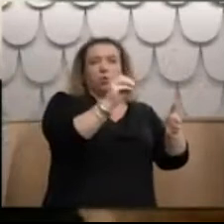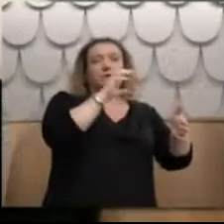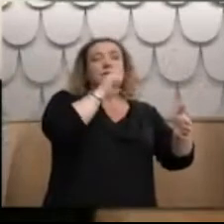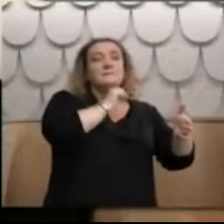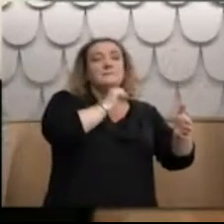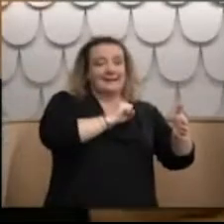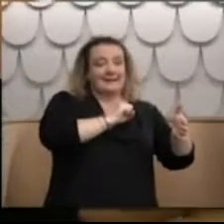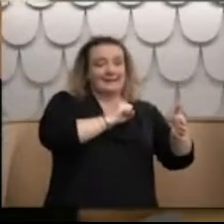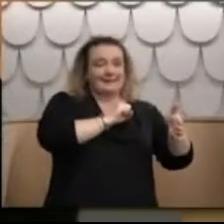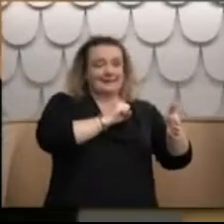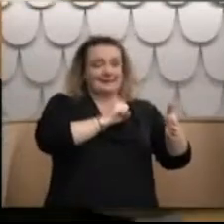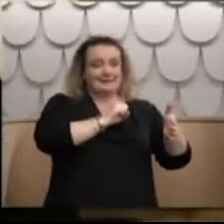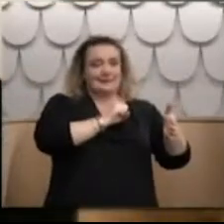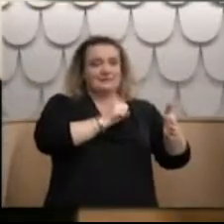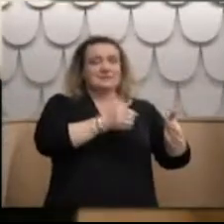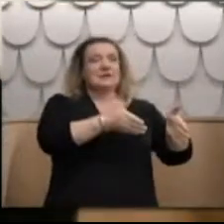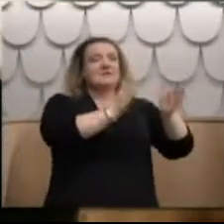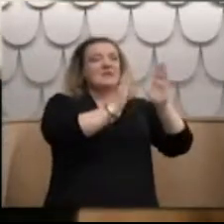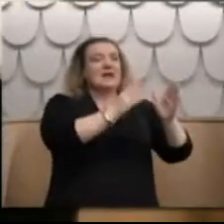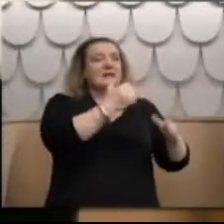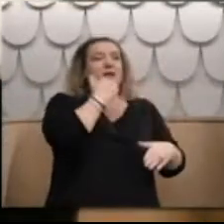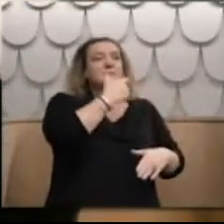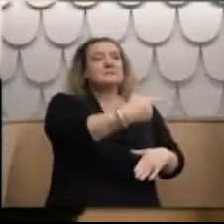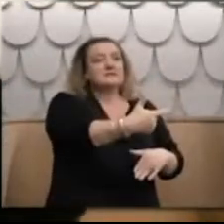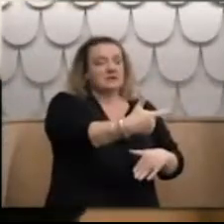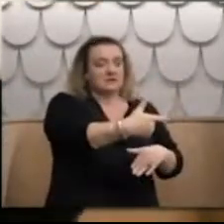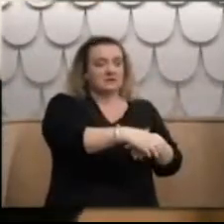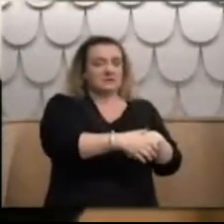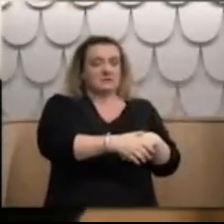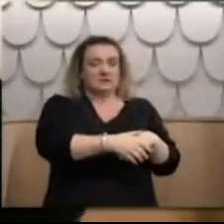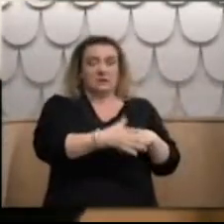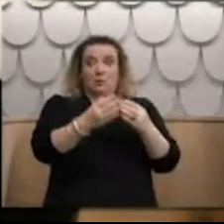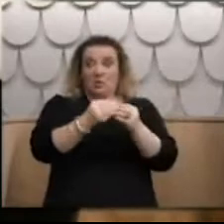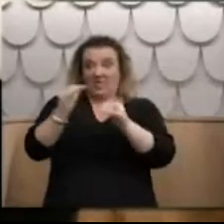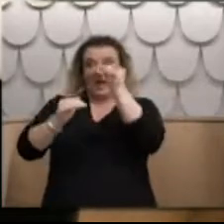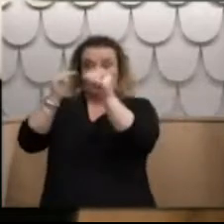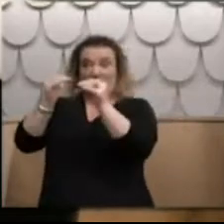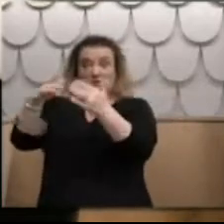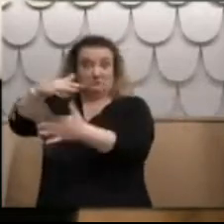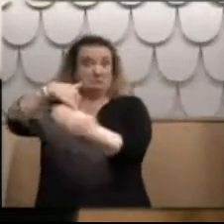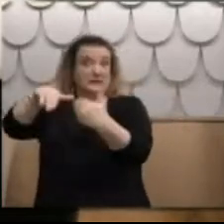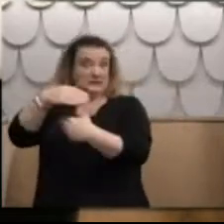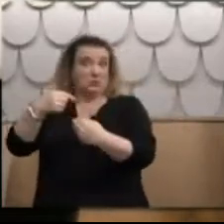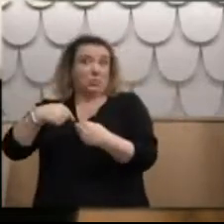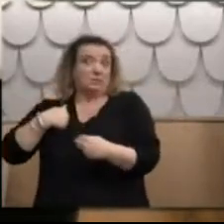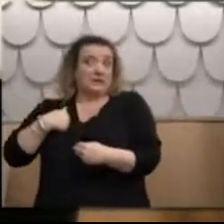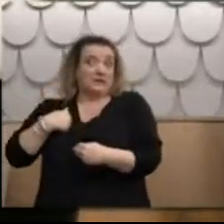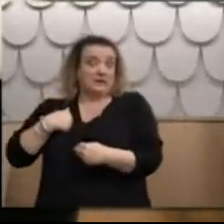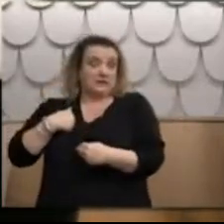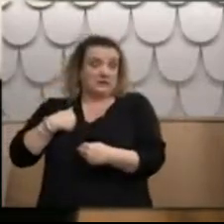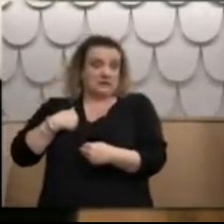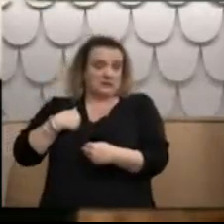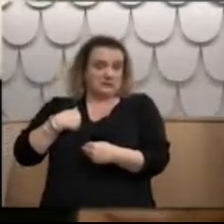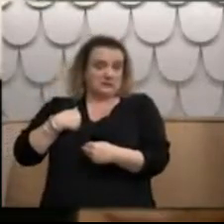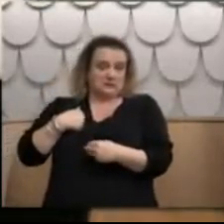they built a villa seven, and I was in here with some adults, some grown-ups and old people. And that's where I met